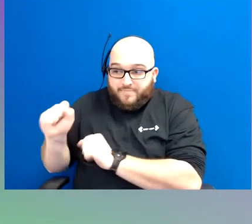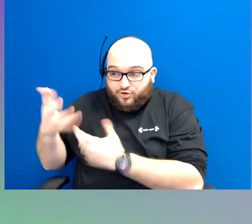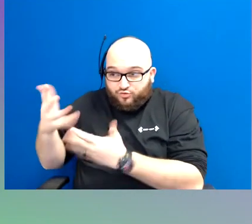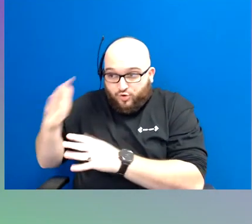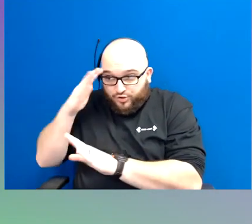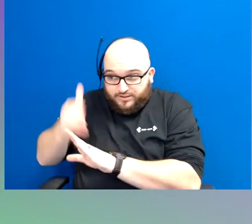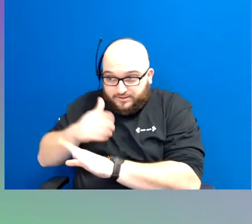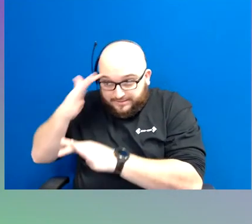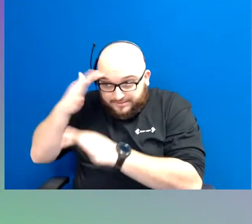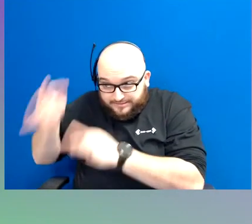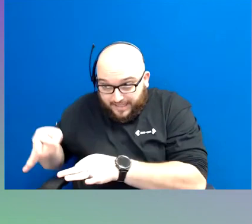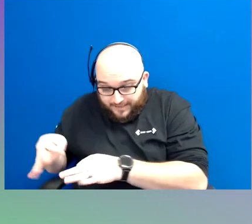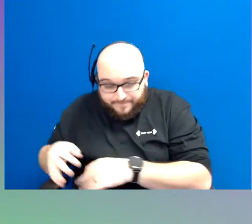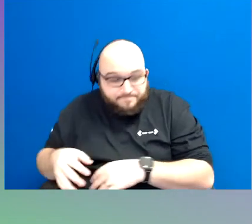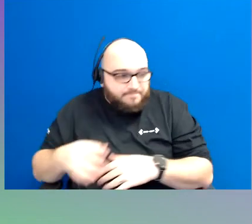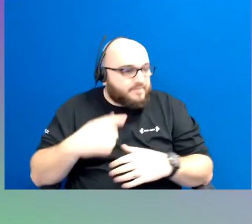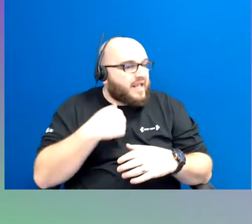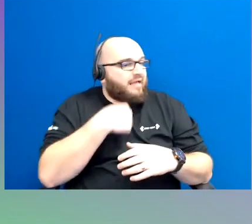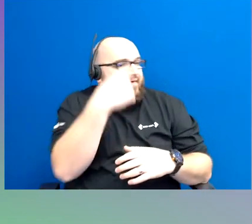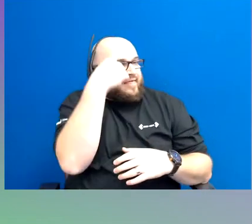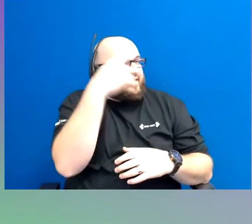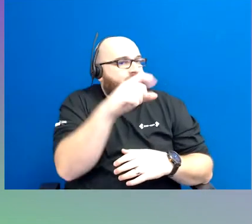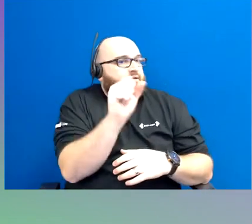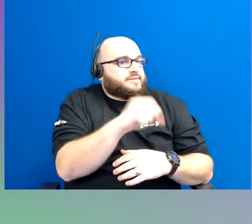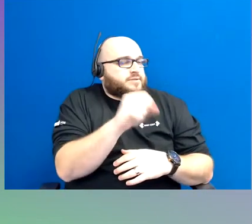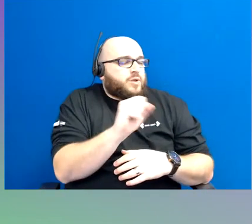I think you can, but